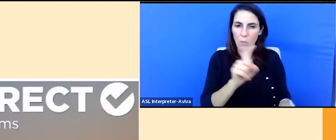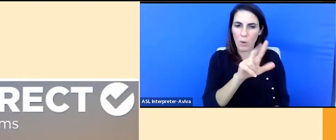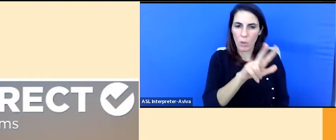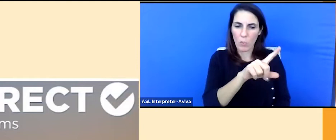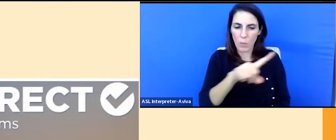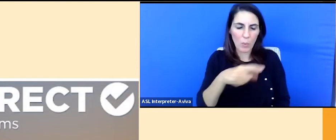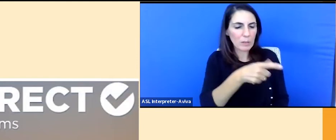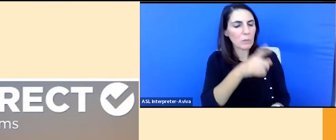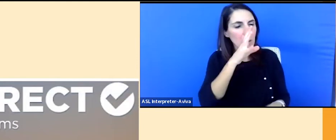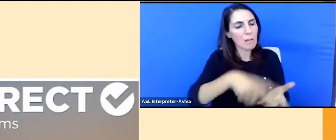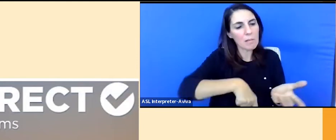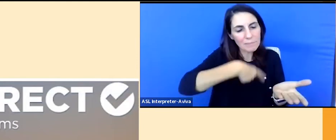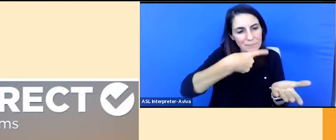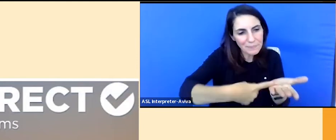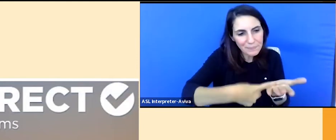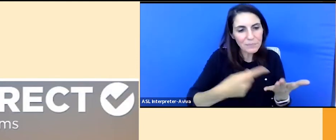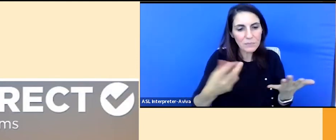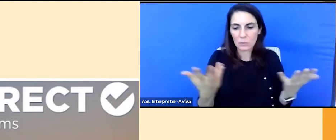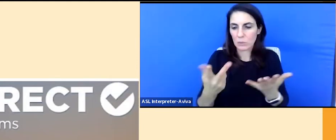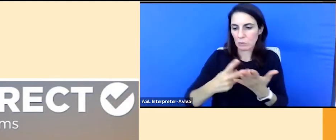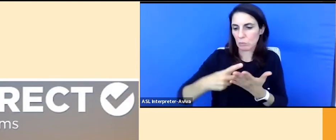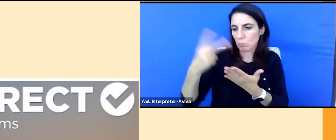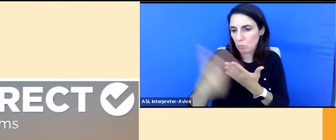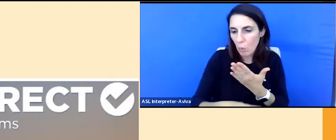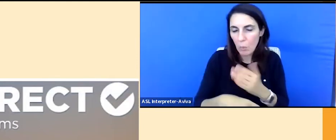to discuss the program